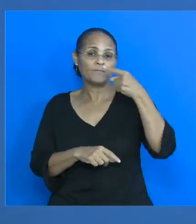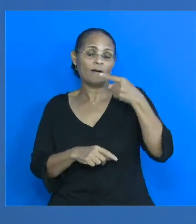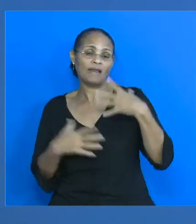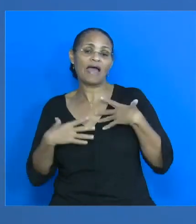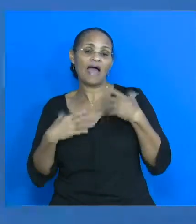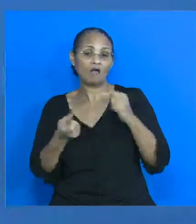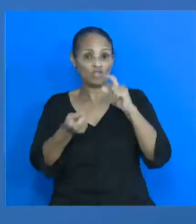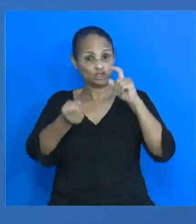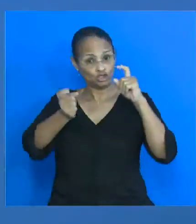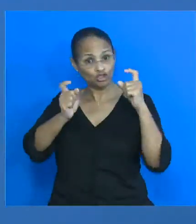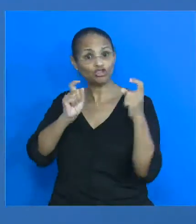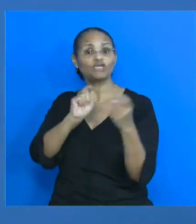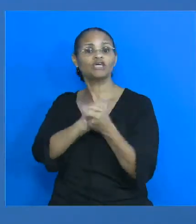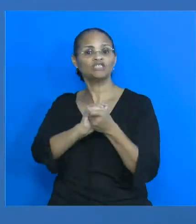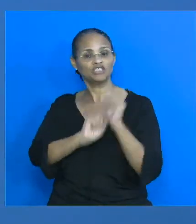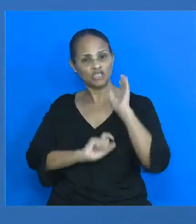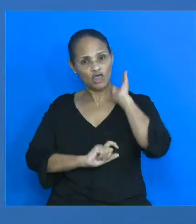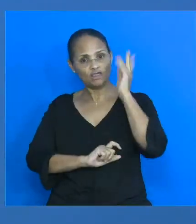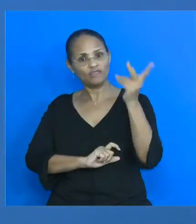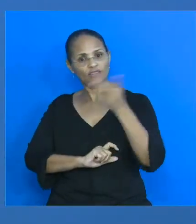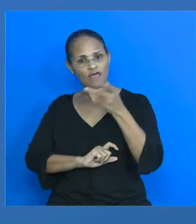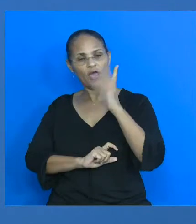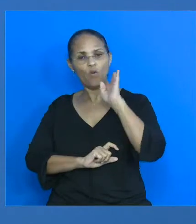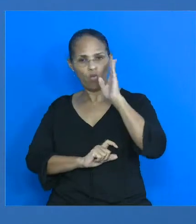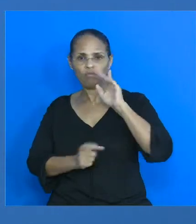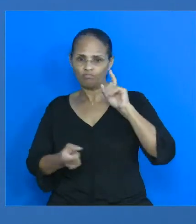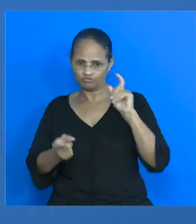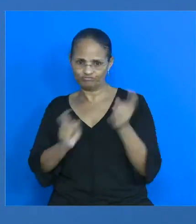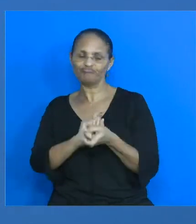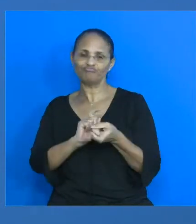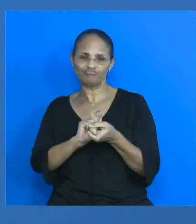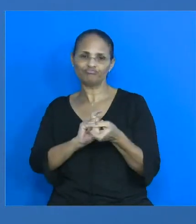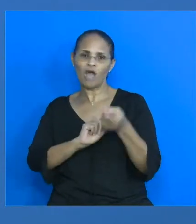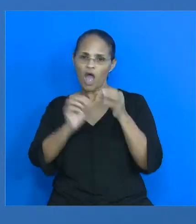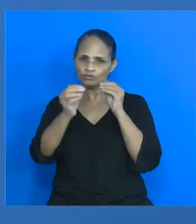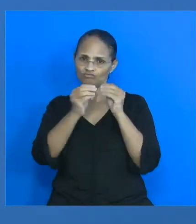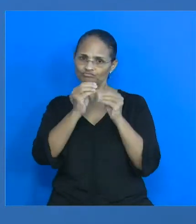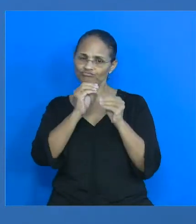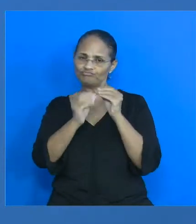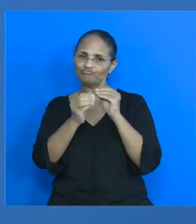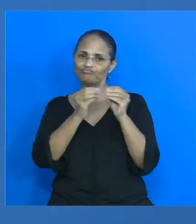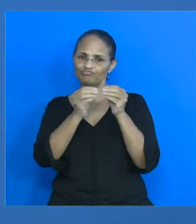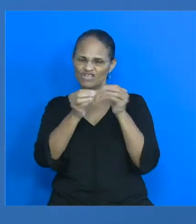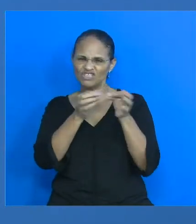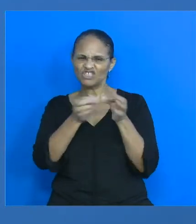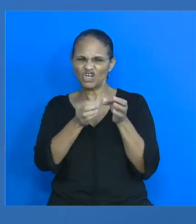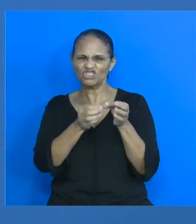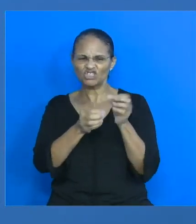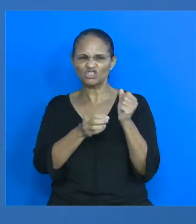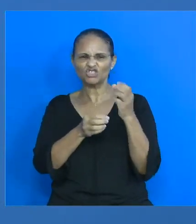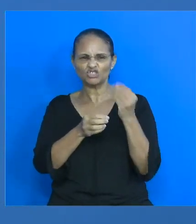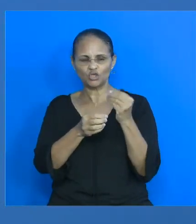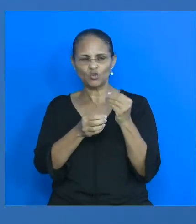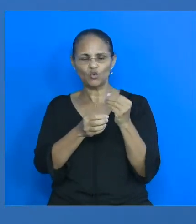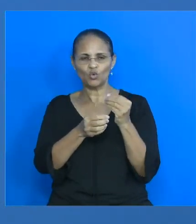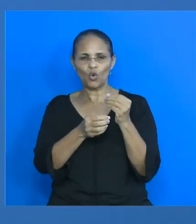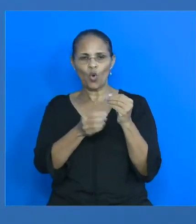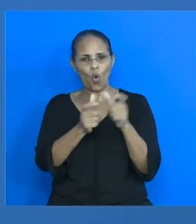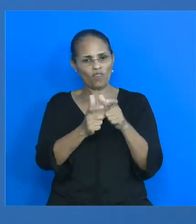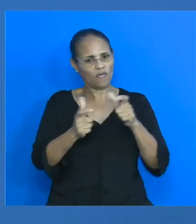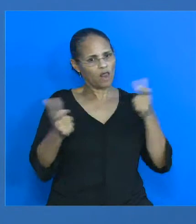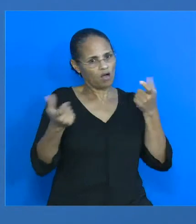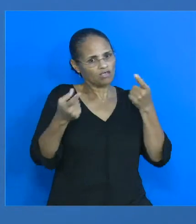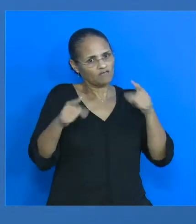conditions change, that those things are subject to revocation and adjustment, and that has been issued in all of the large